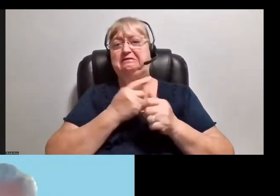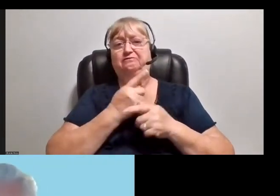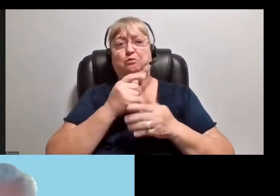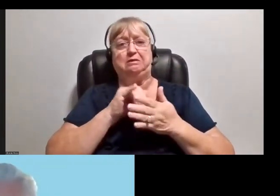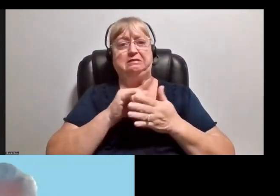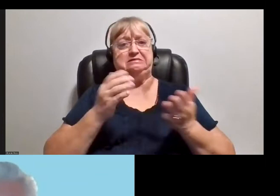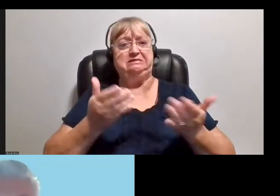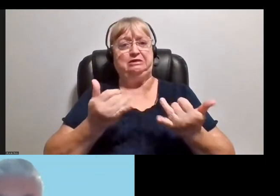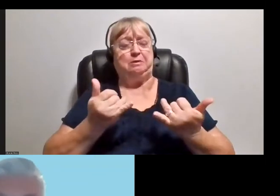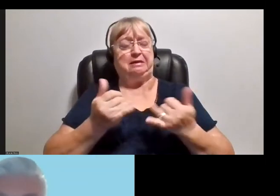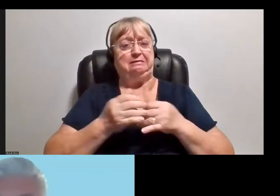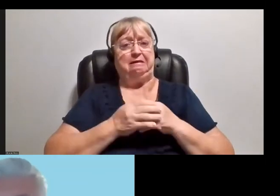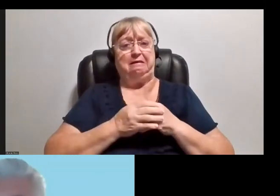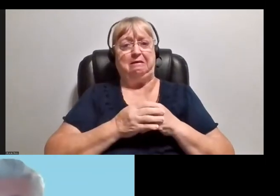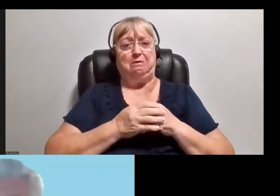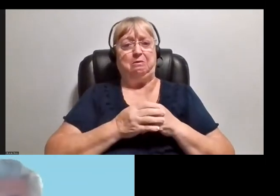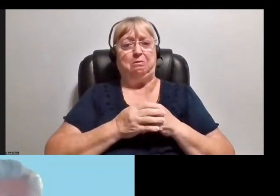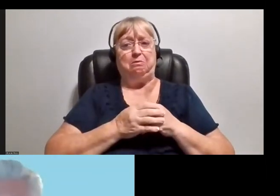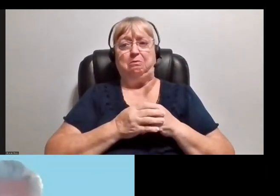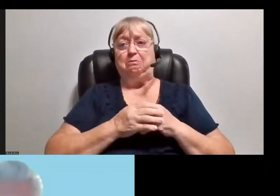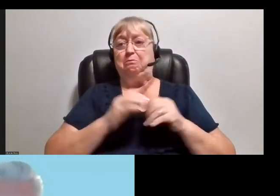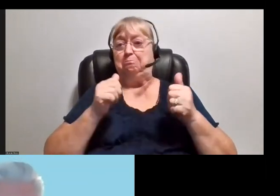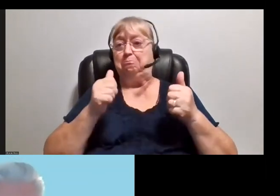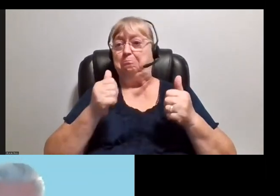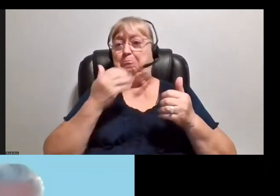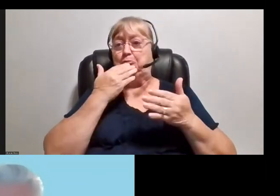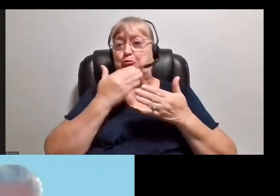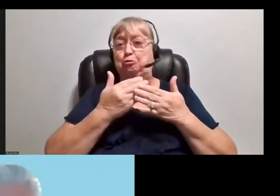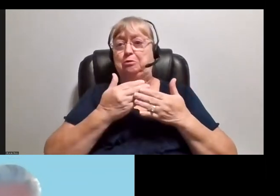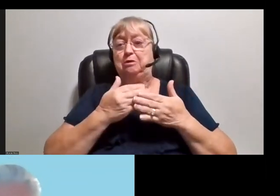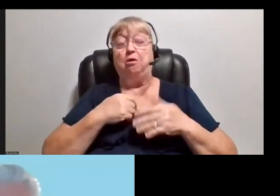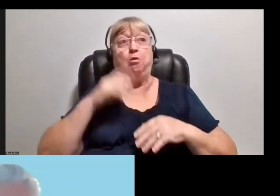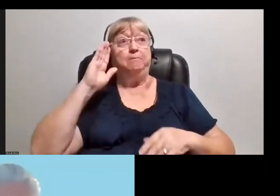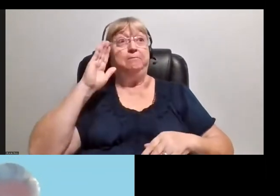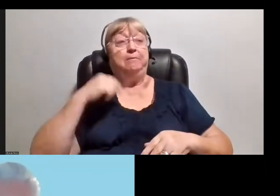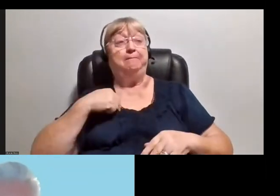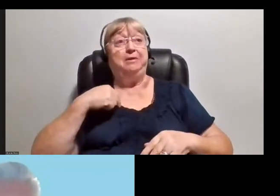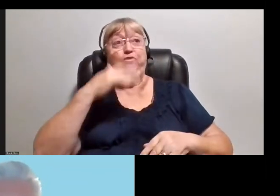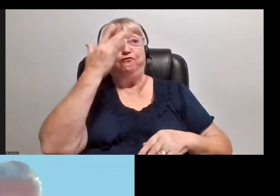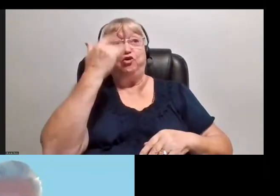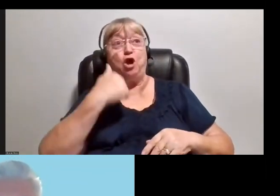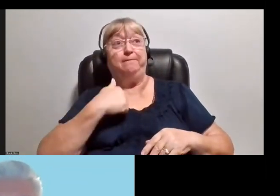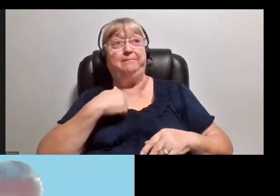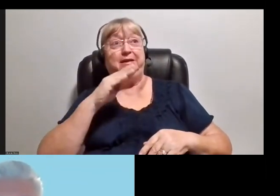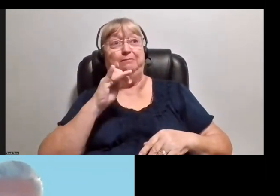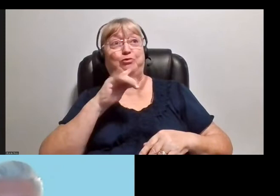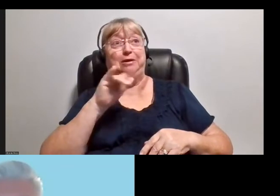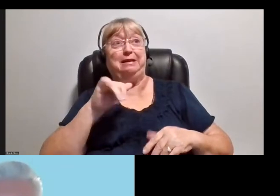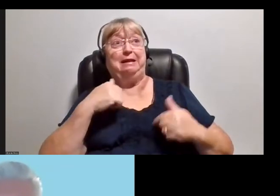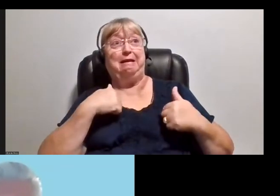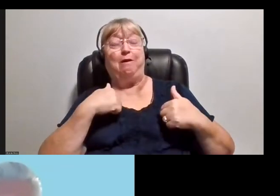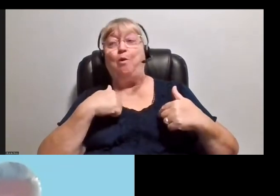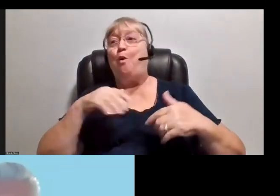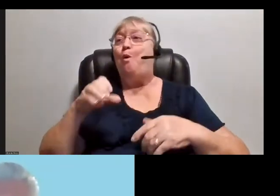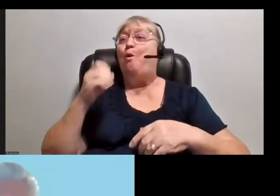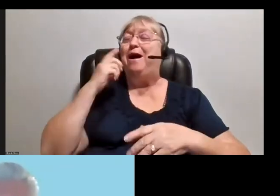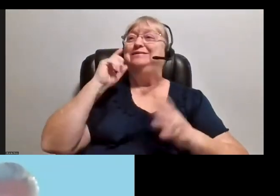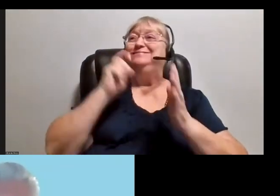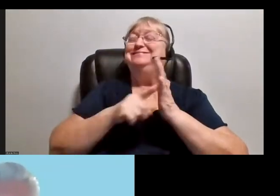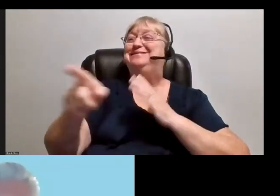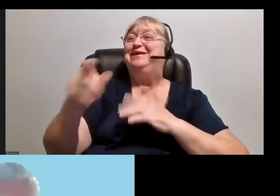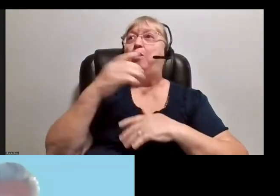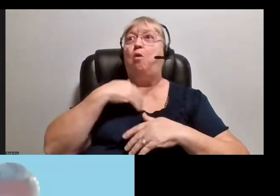right now. All right, good. Brittany, you forgot me. Oh, there you are, Brittany.